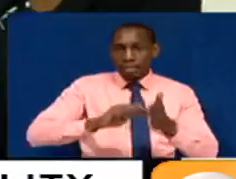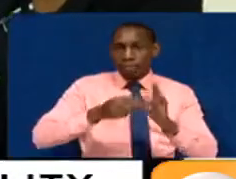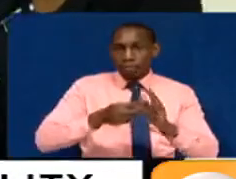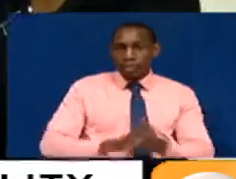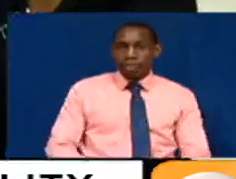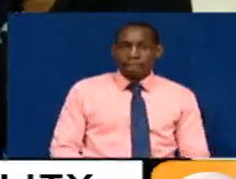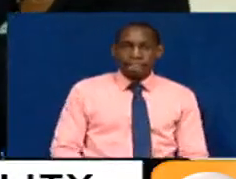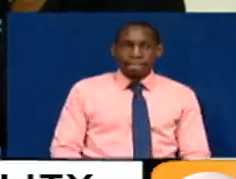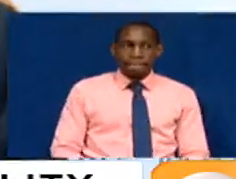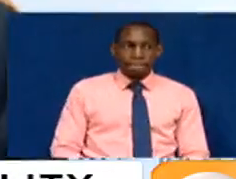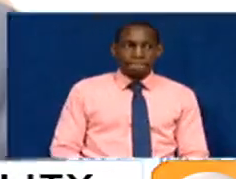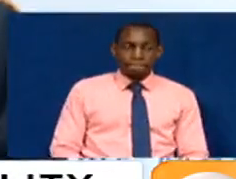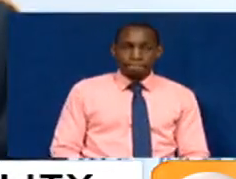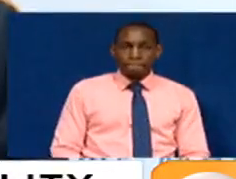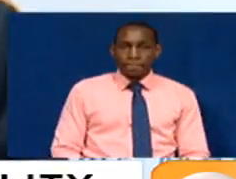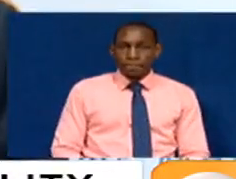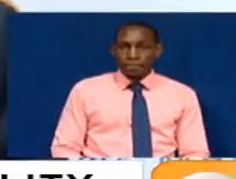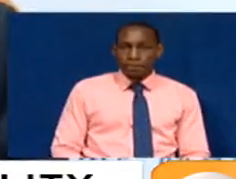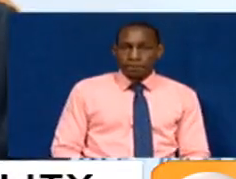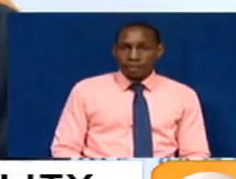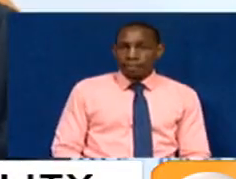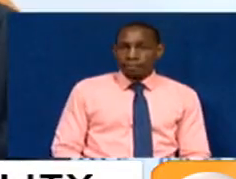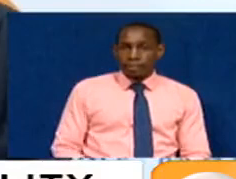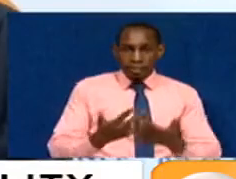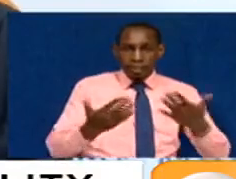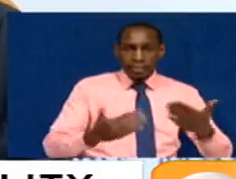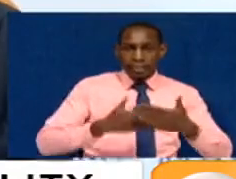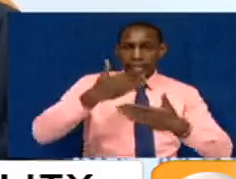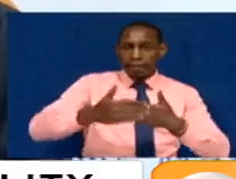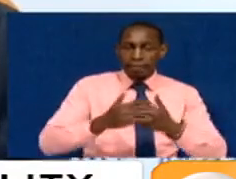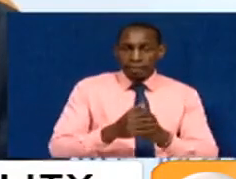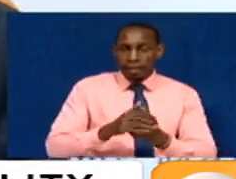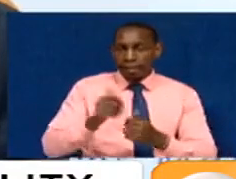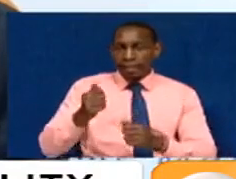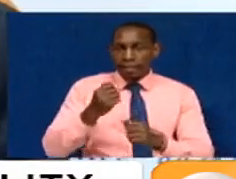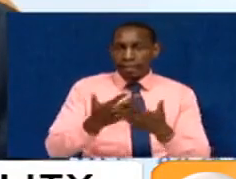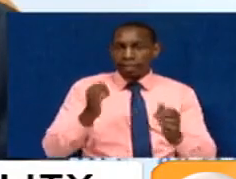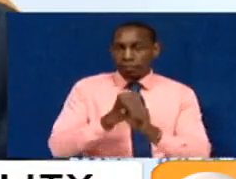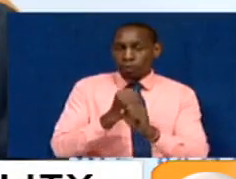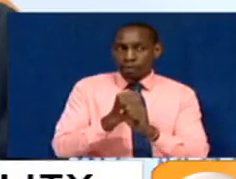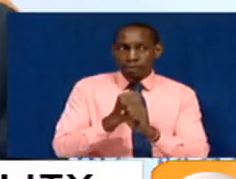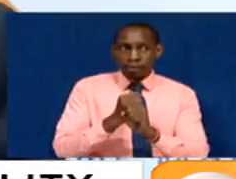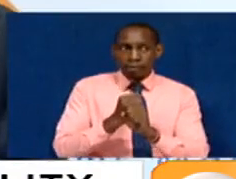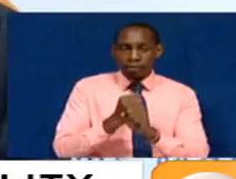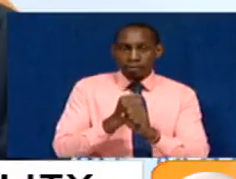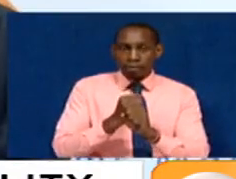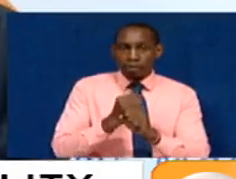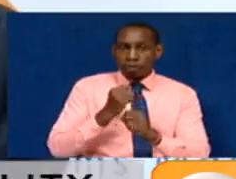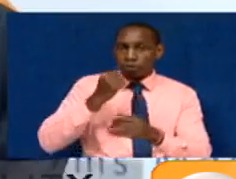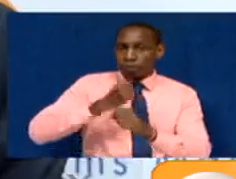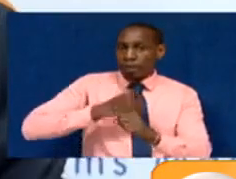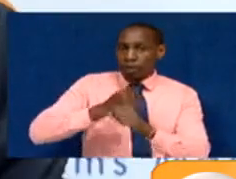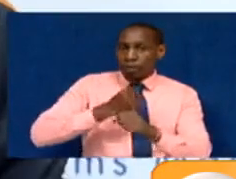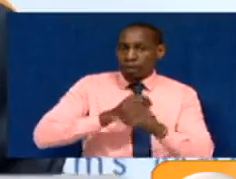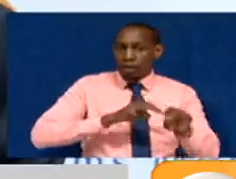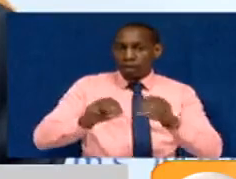project. This, on the back of all the other actions that we are doing, we have put in quite some effort to